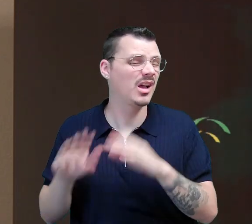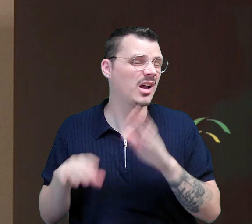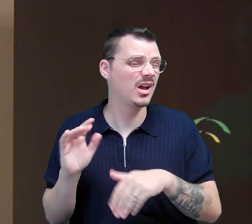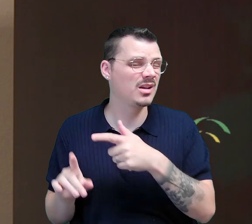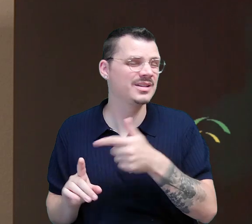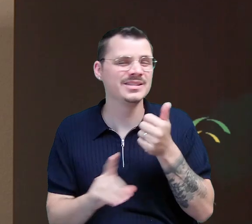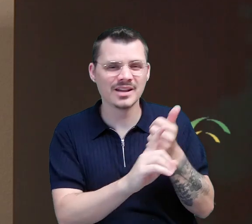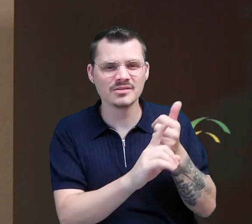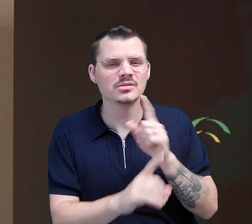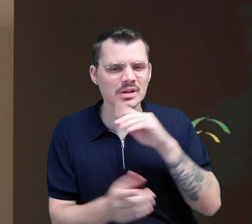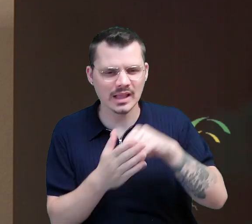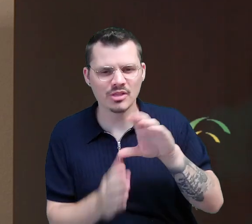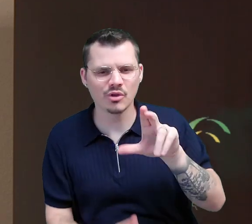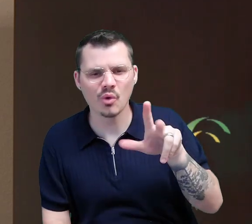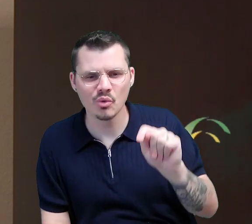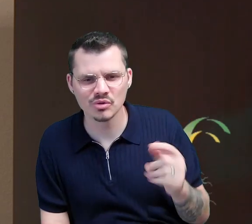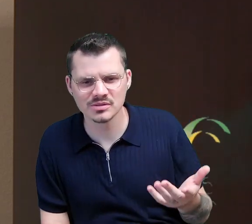were in the cult.